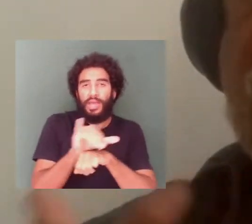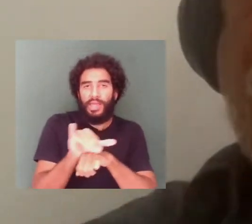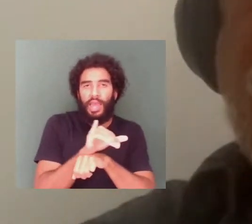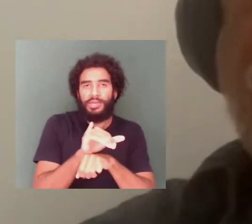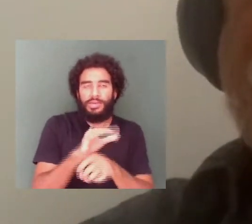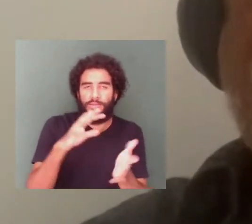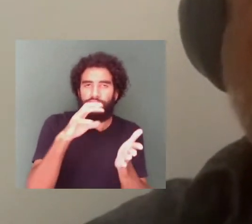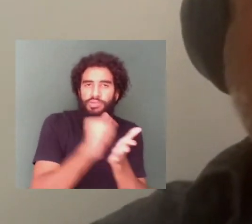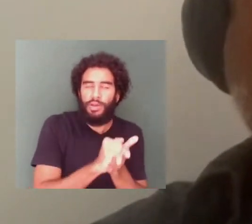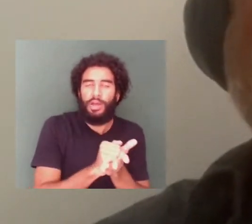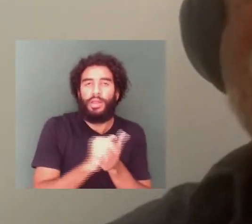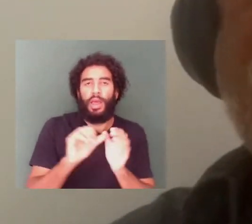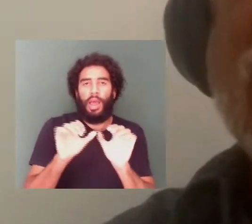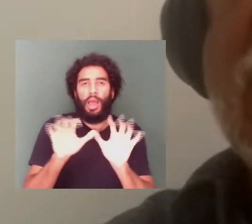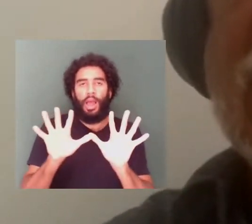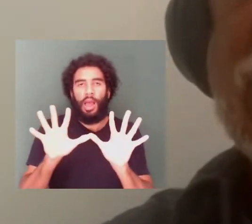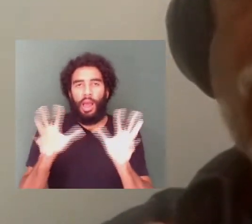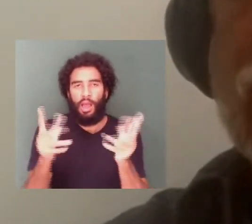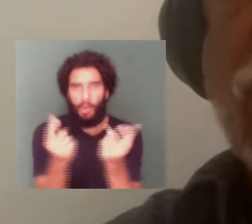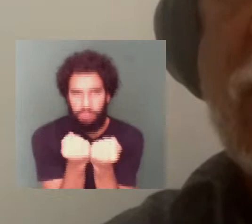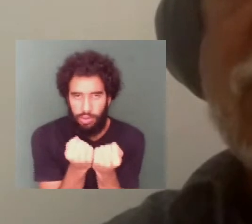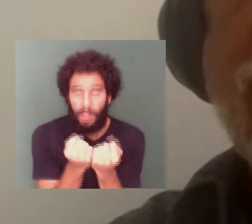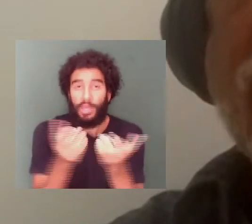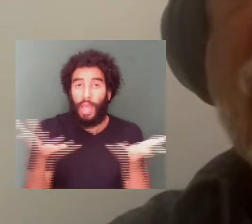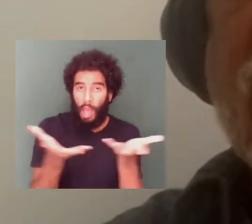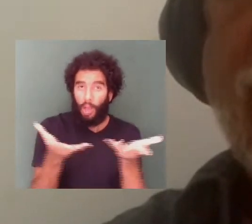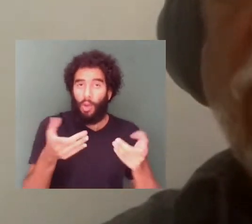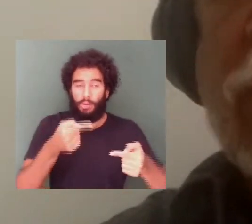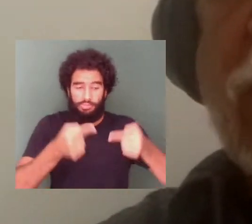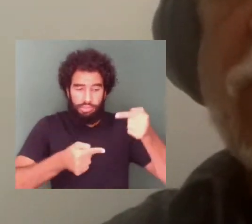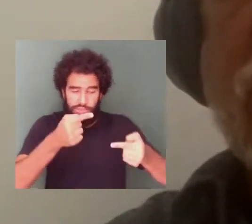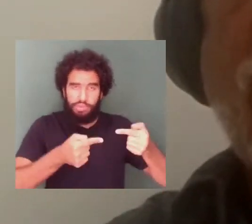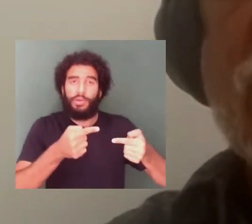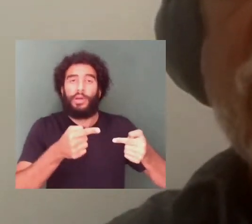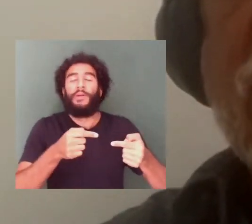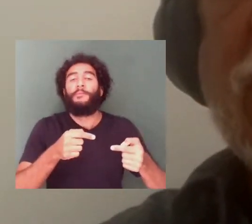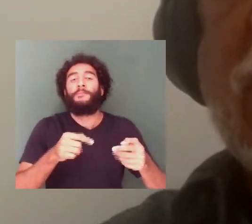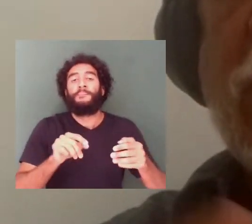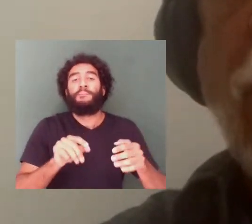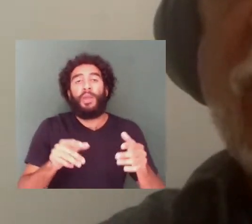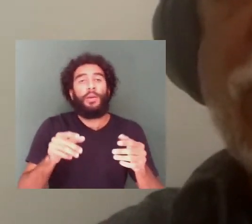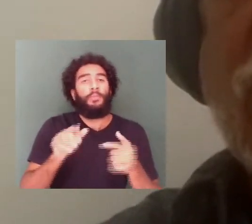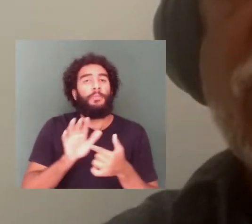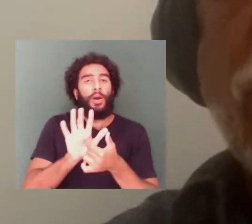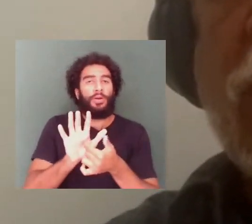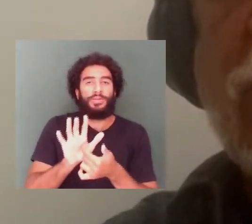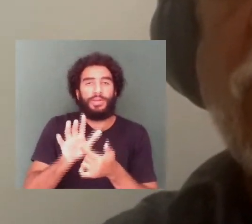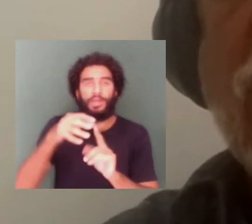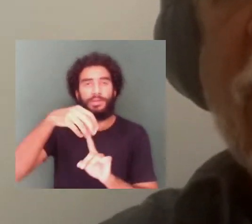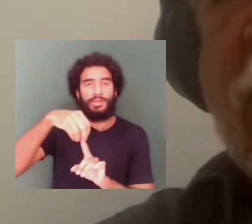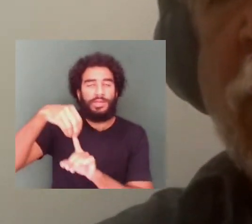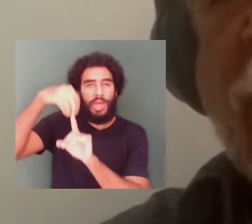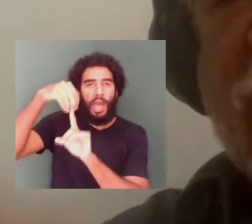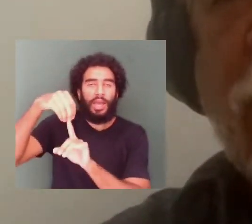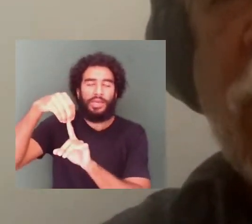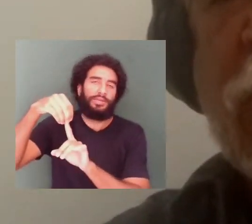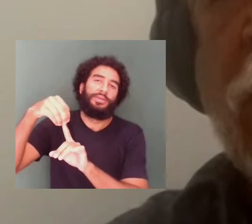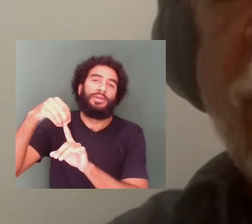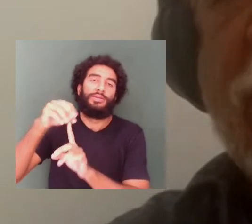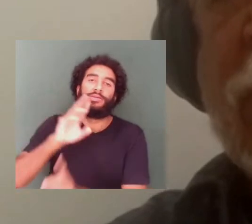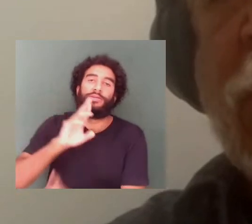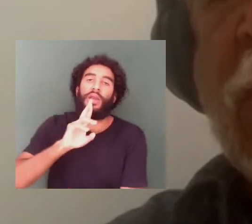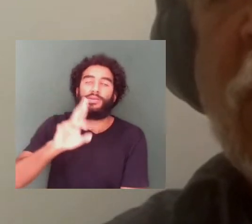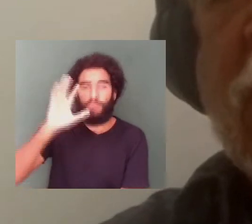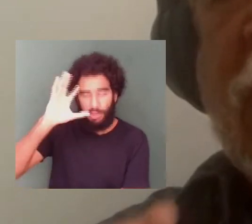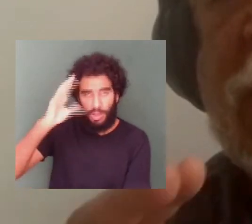be adopted by the WHO and are currently being discussed, and also highlighting solutions